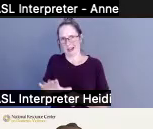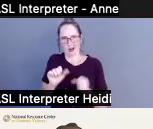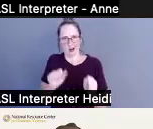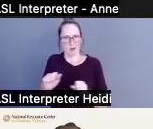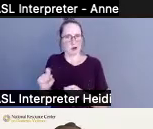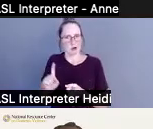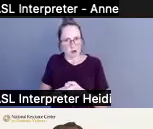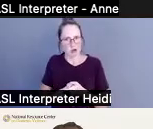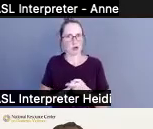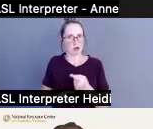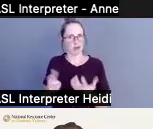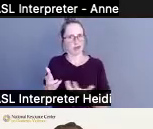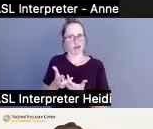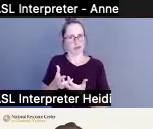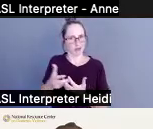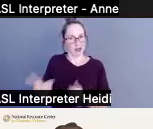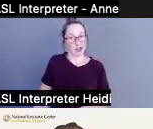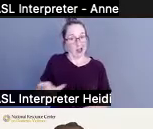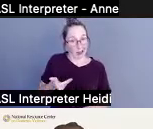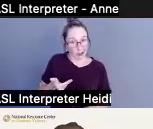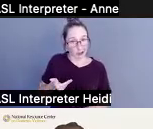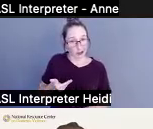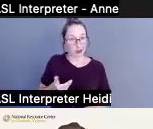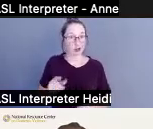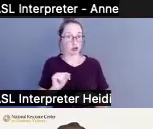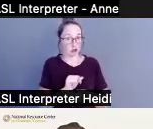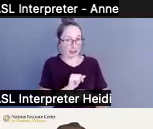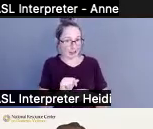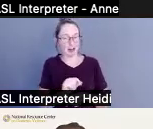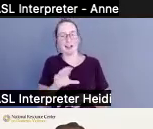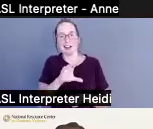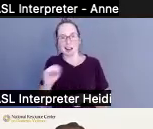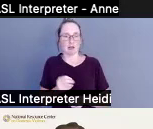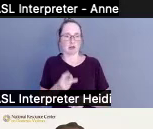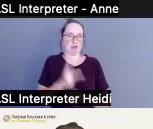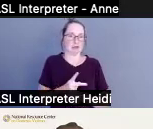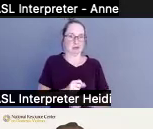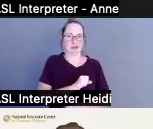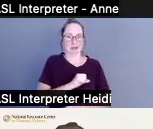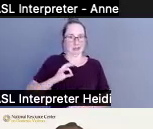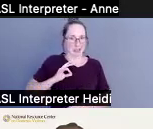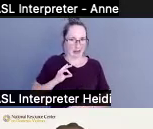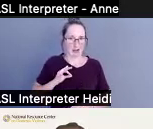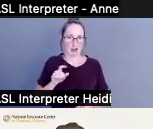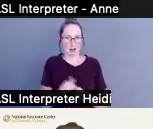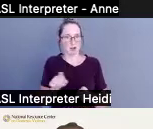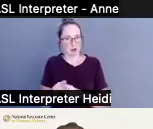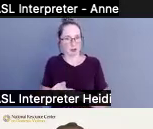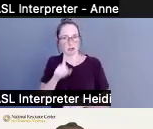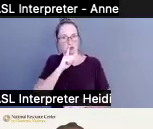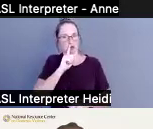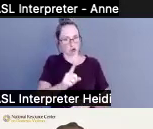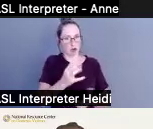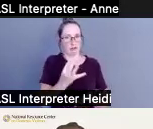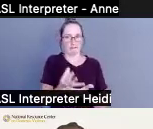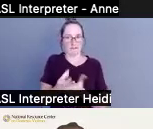to adequately hire, train, and retain staff, as well as ensure that